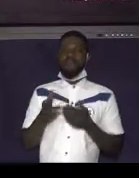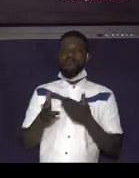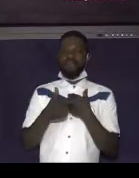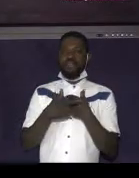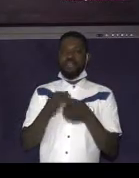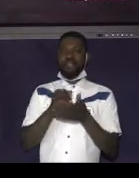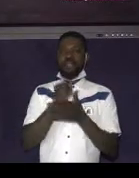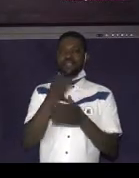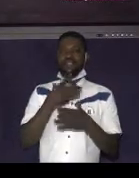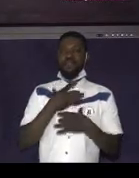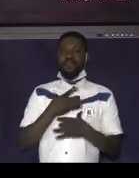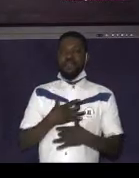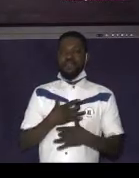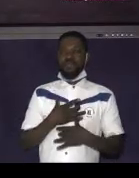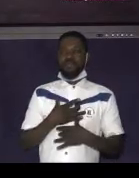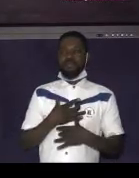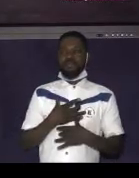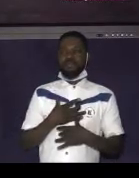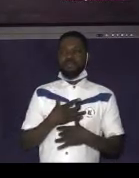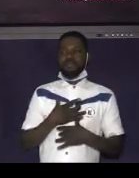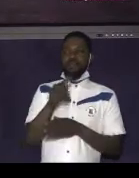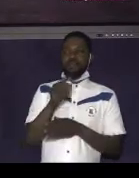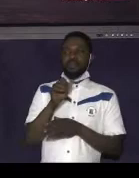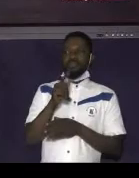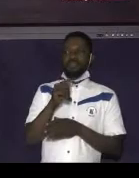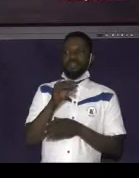wish. Many happy returns.